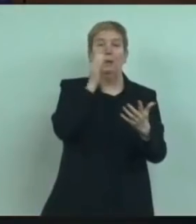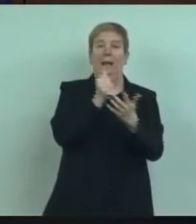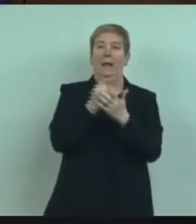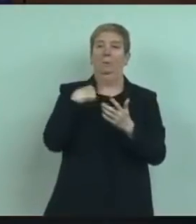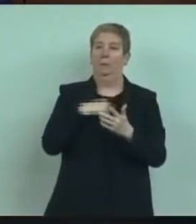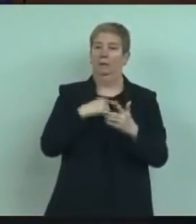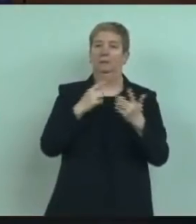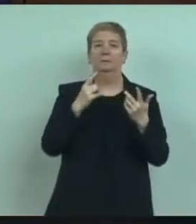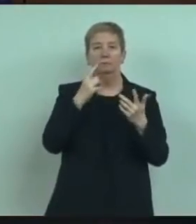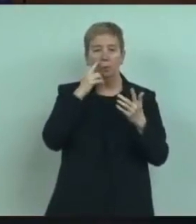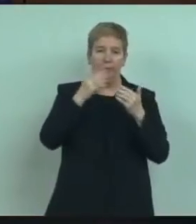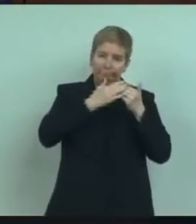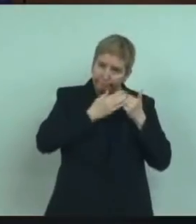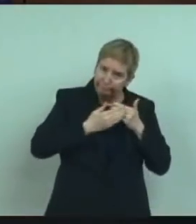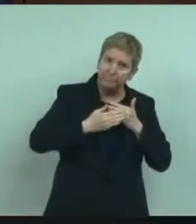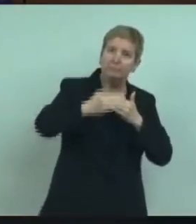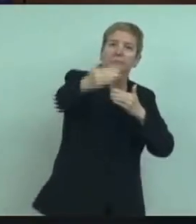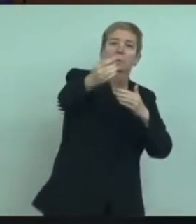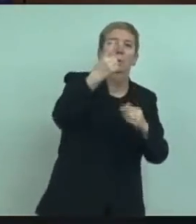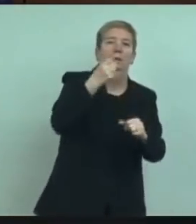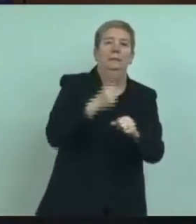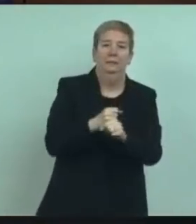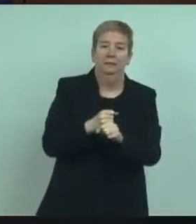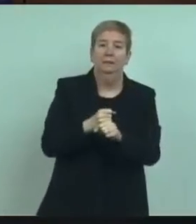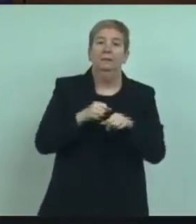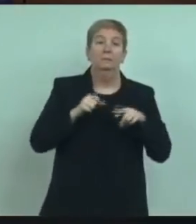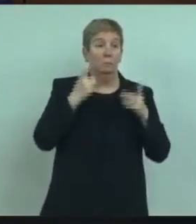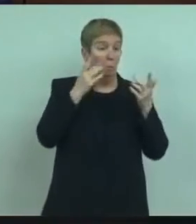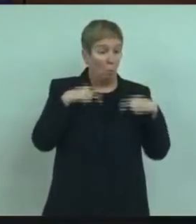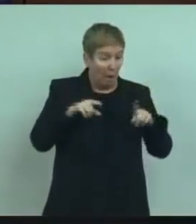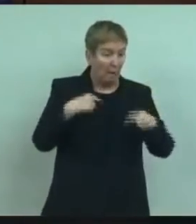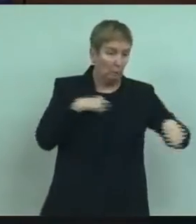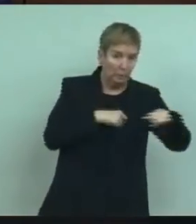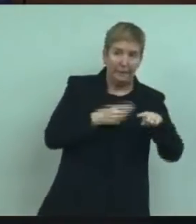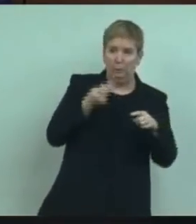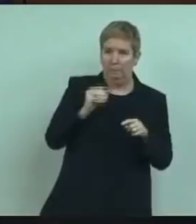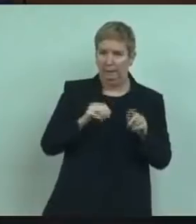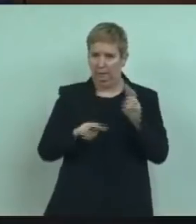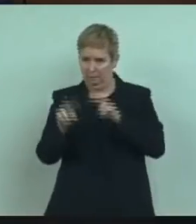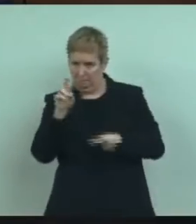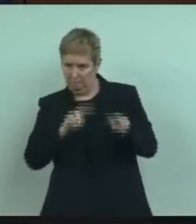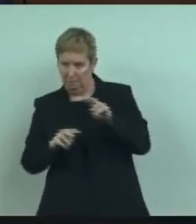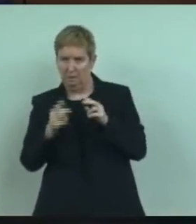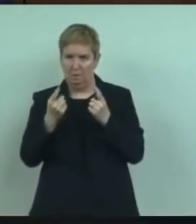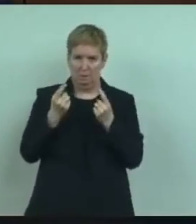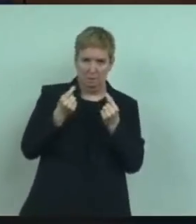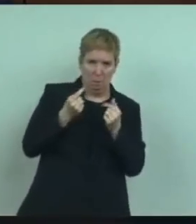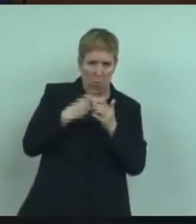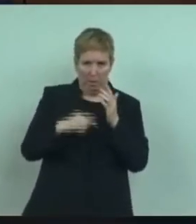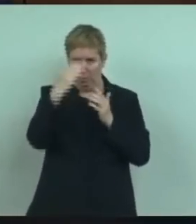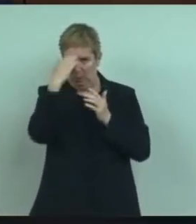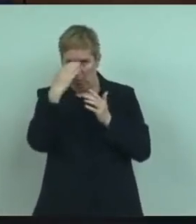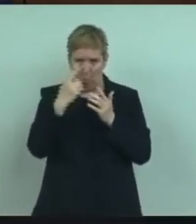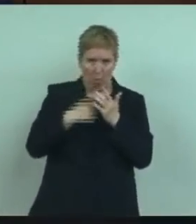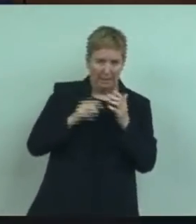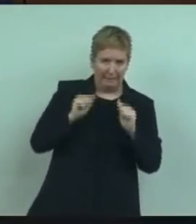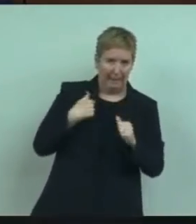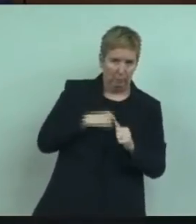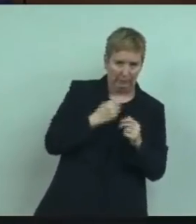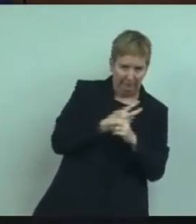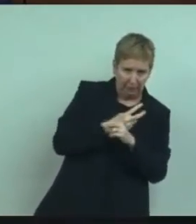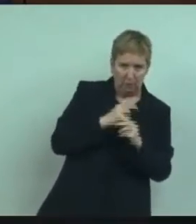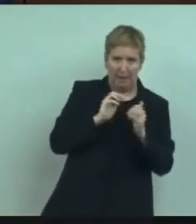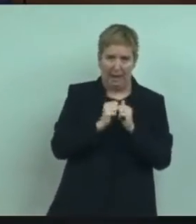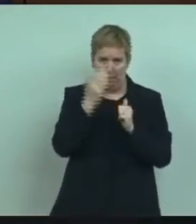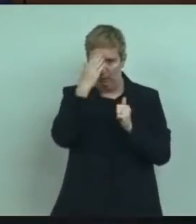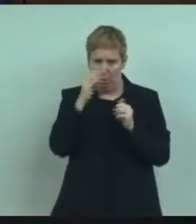year's time as this country looks to figuring out, what do we know about this virus? What do we know about spread? What do